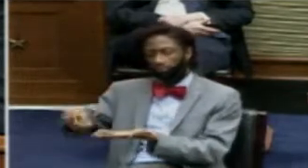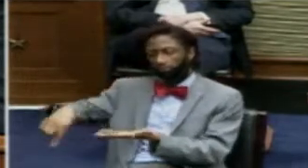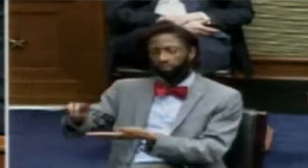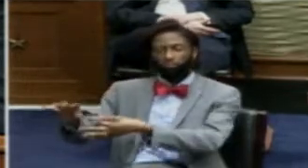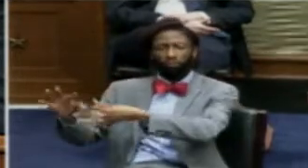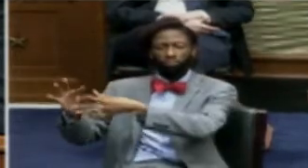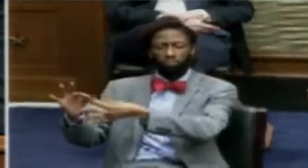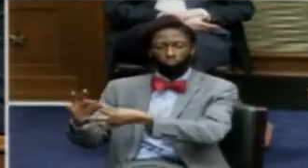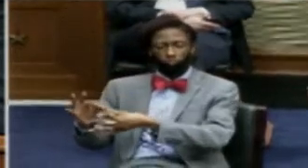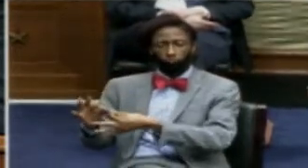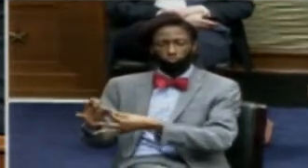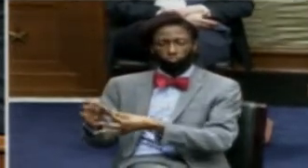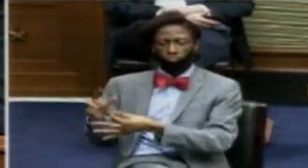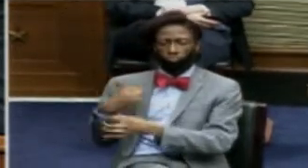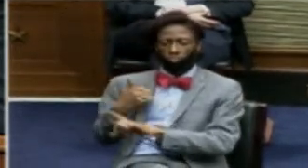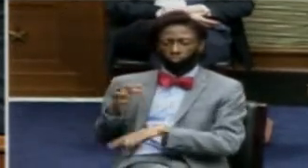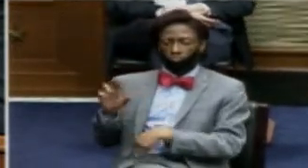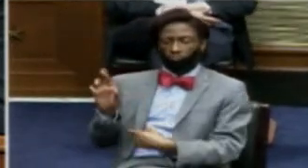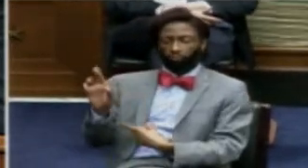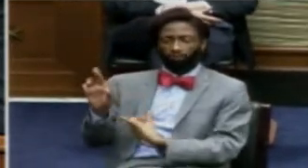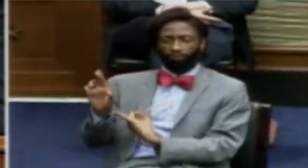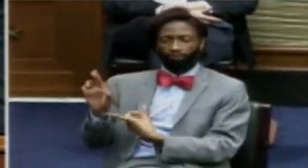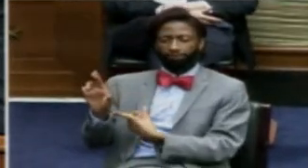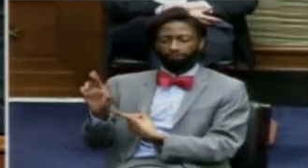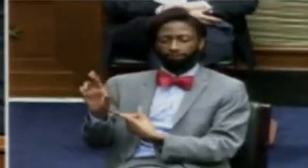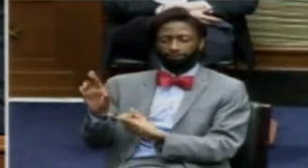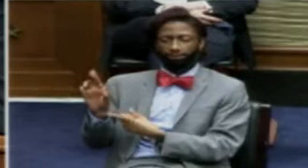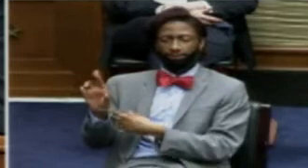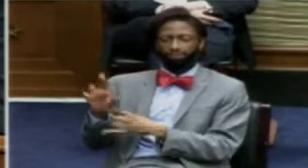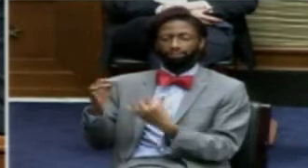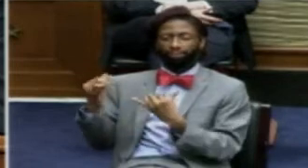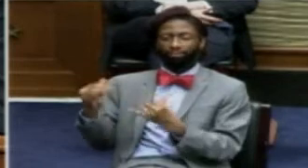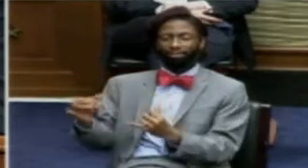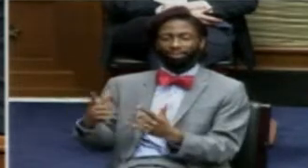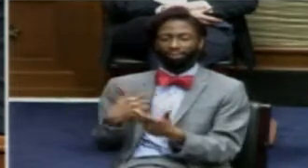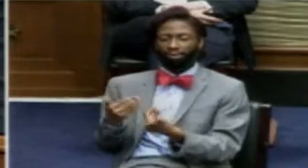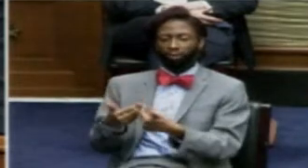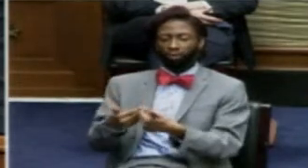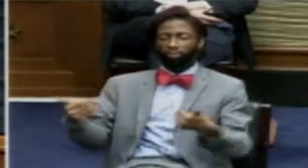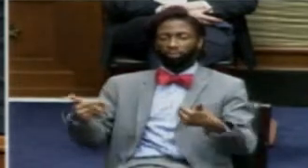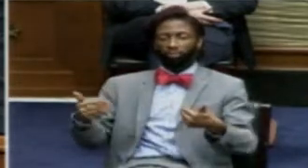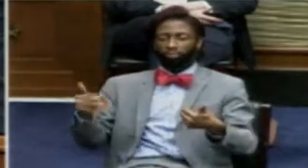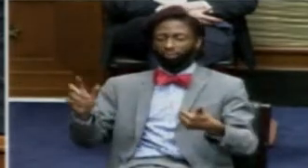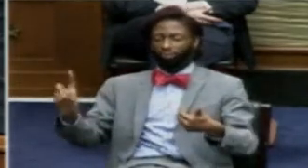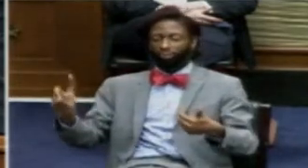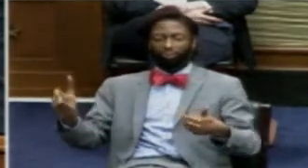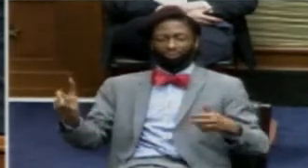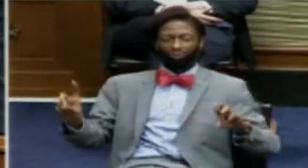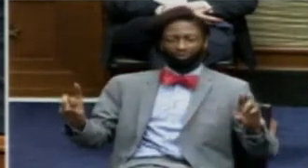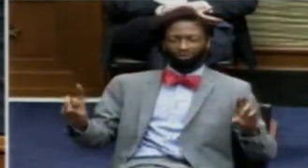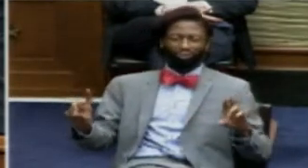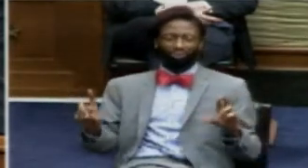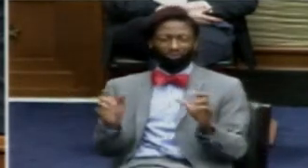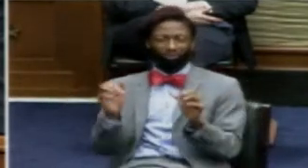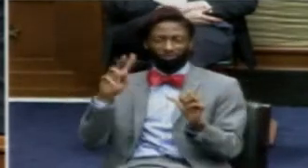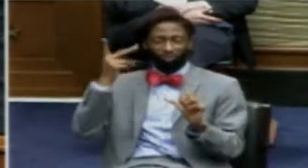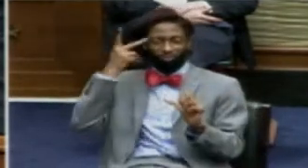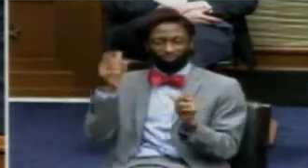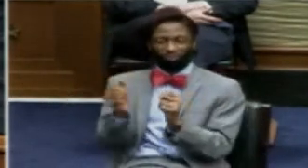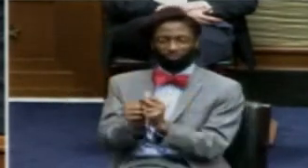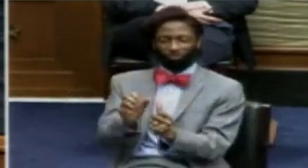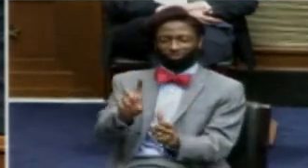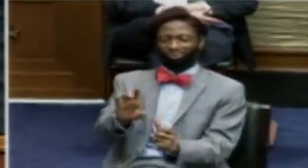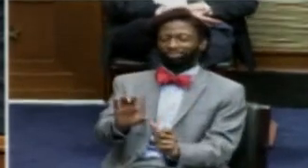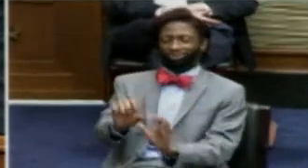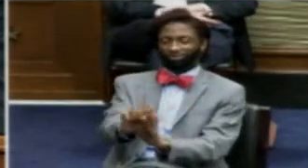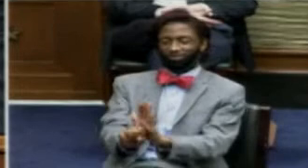that Republicans are playing partisan politics with D.C. statehood. I just want to clarify for the